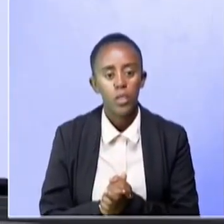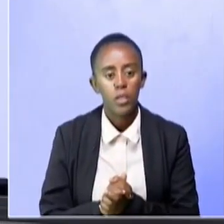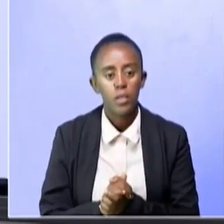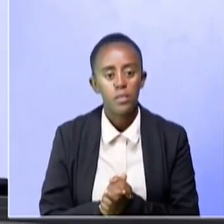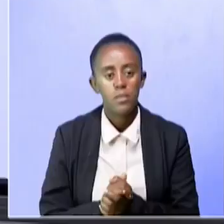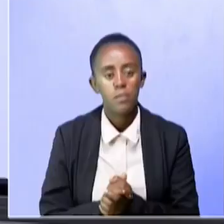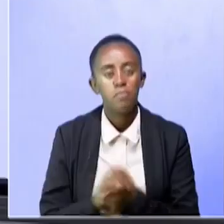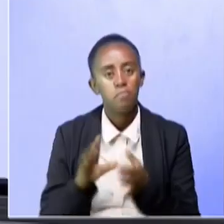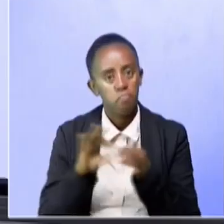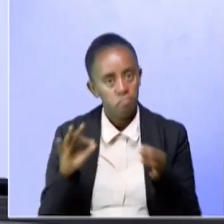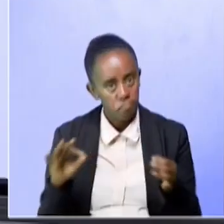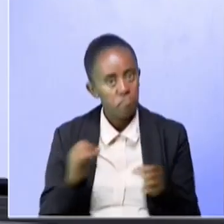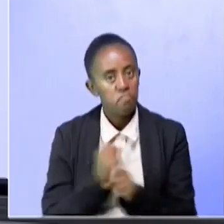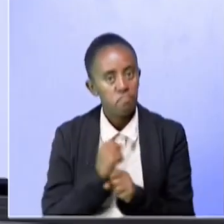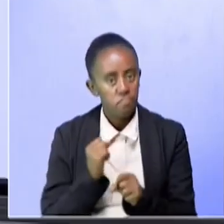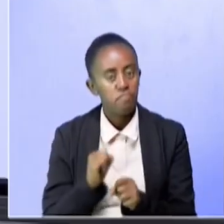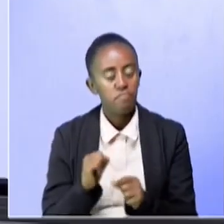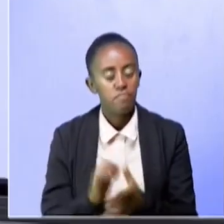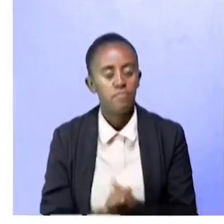sentence. Okay.